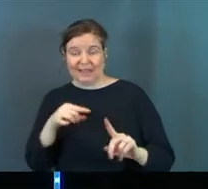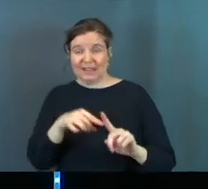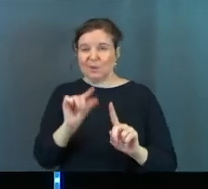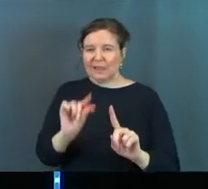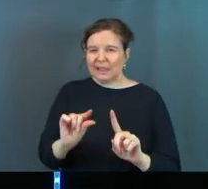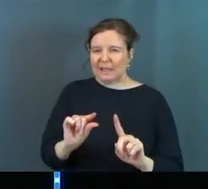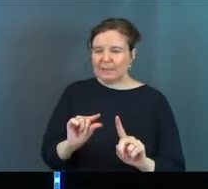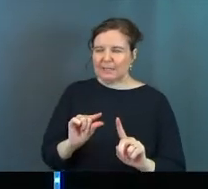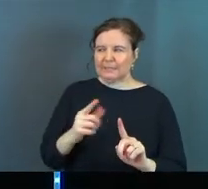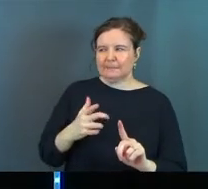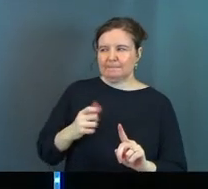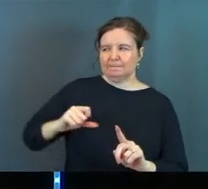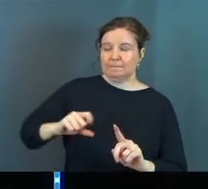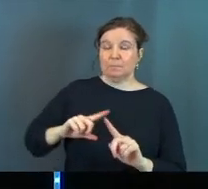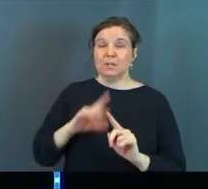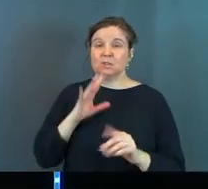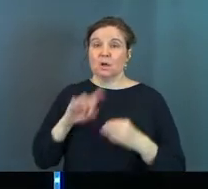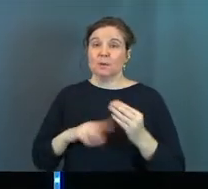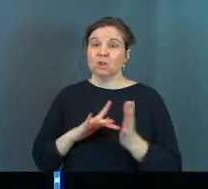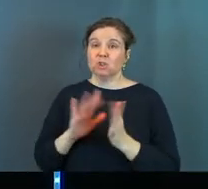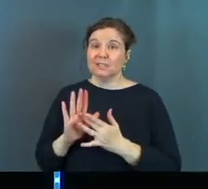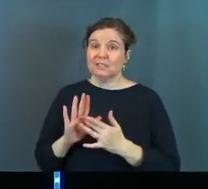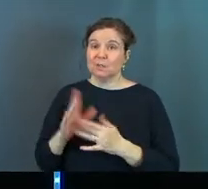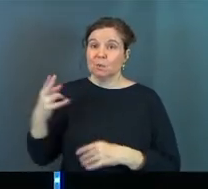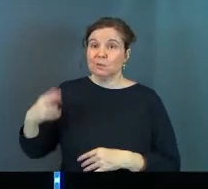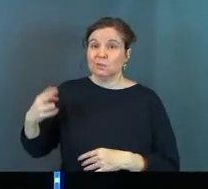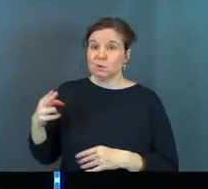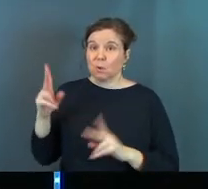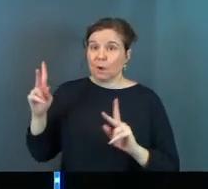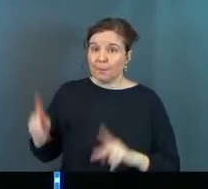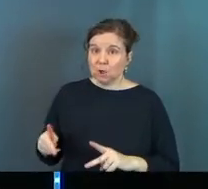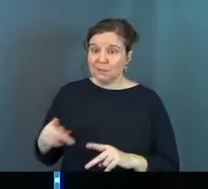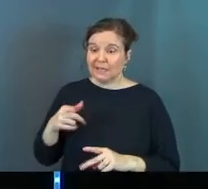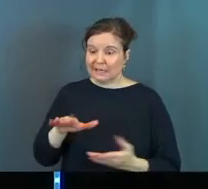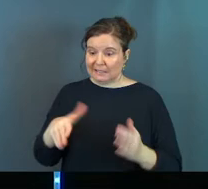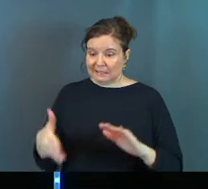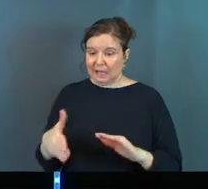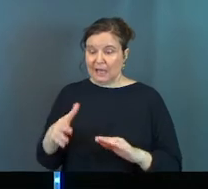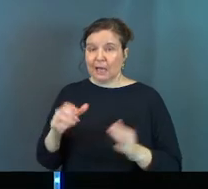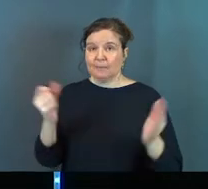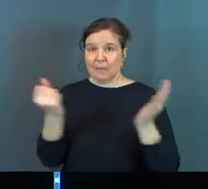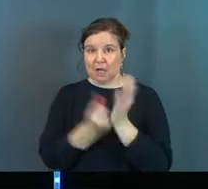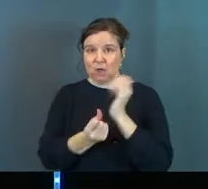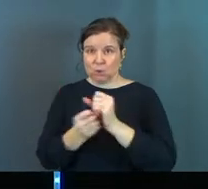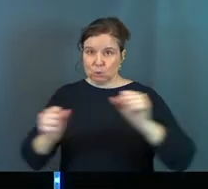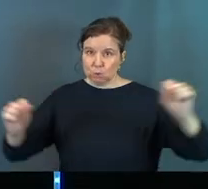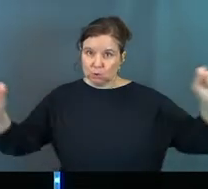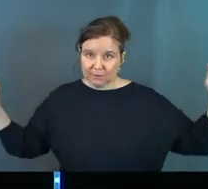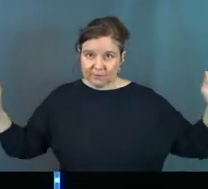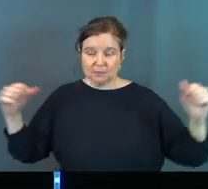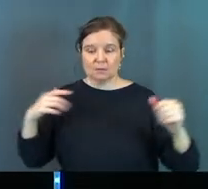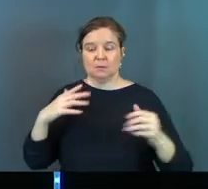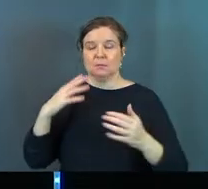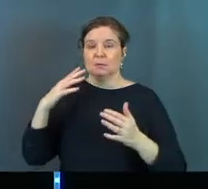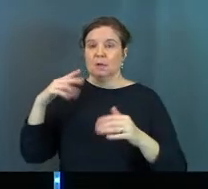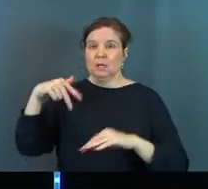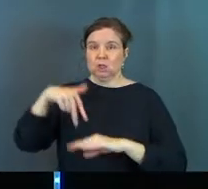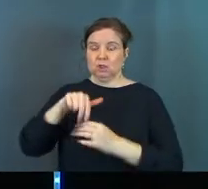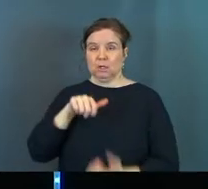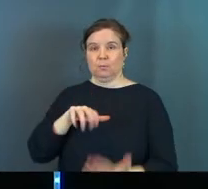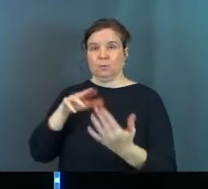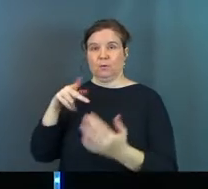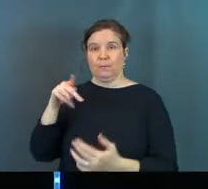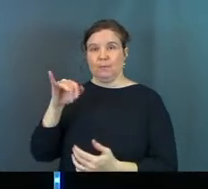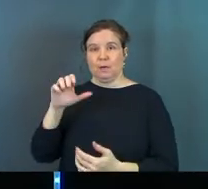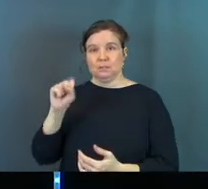even a little bit hostile, but he talked about the fact that Jesus was a historical person, that he died by crucifixion, that he stood before Pontius Pilate. He